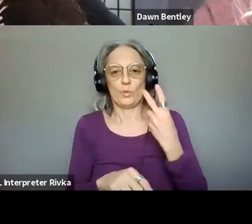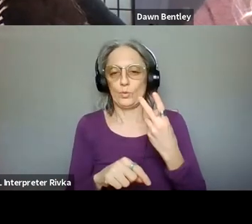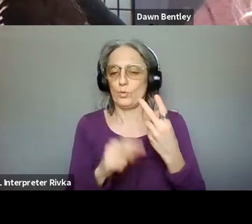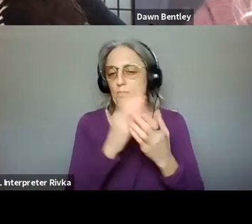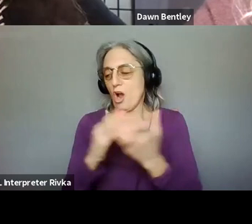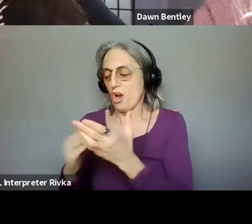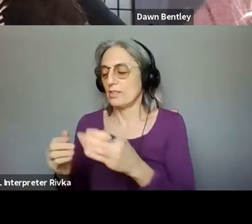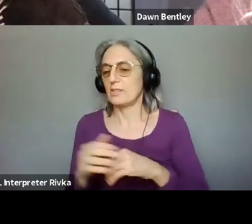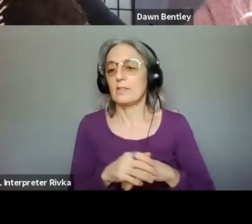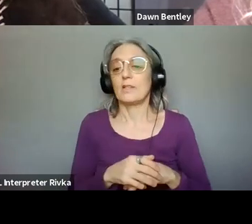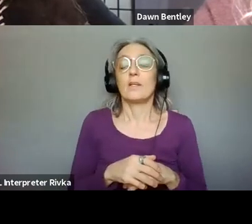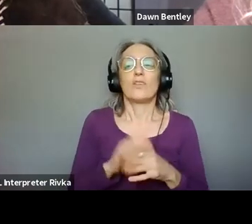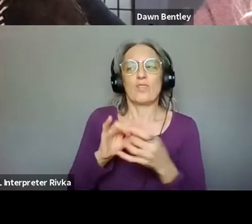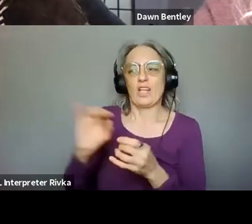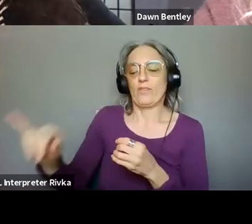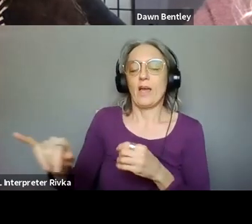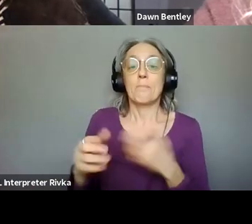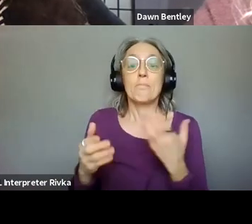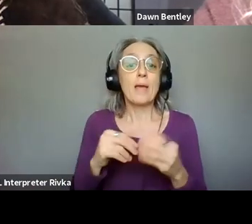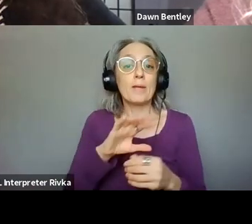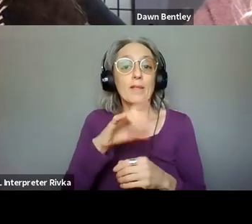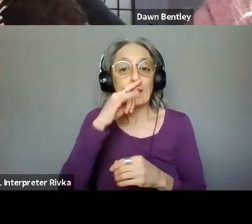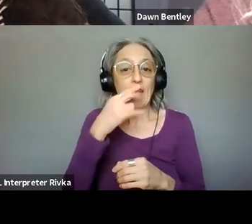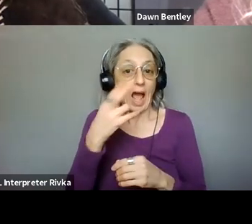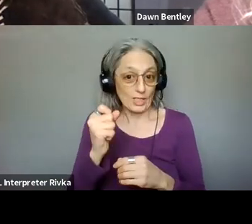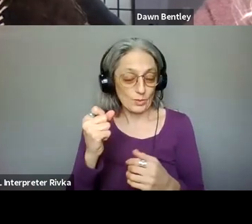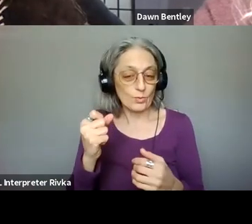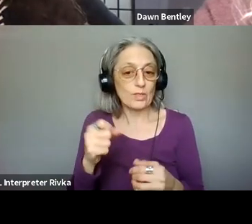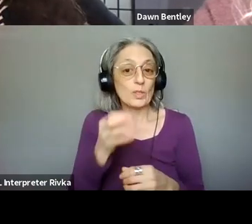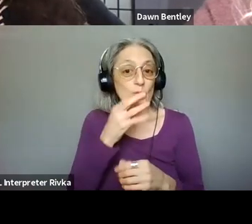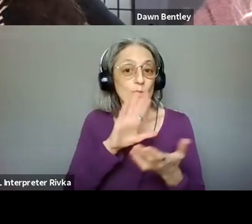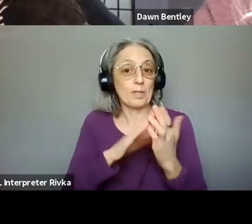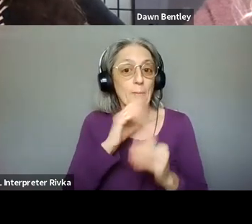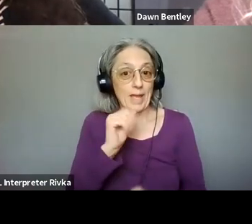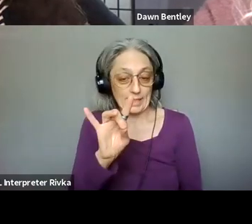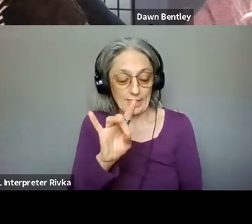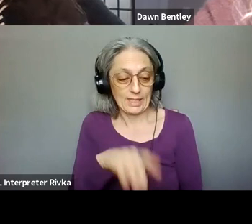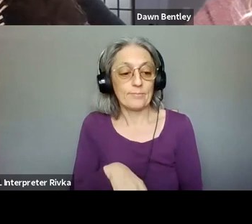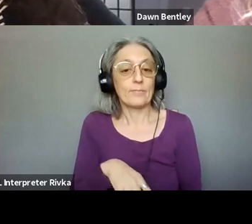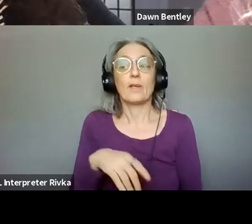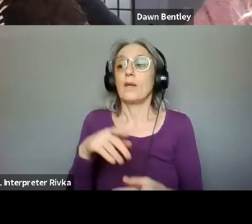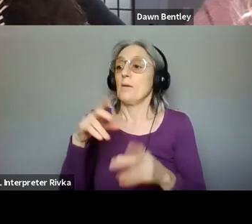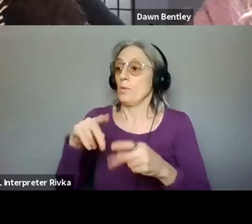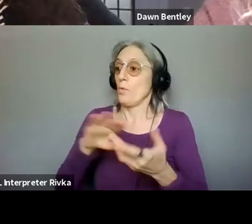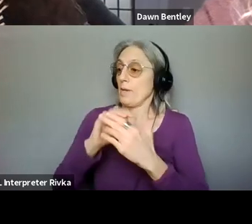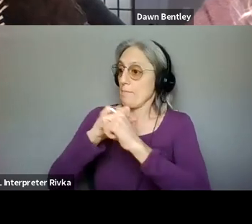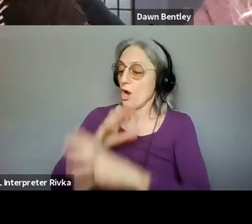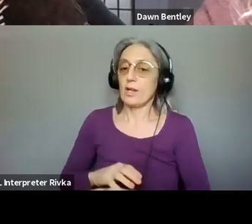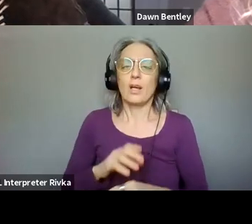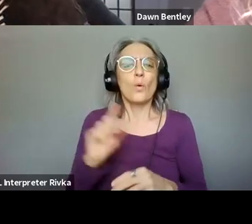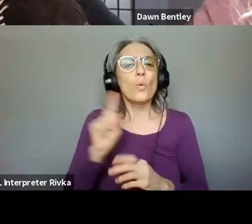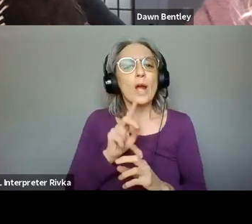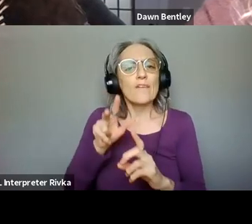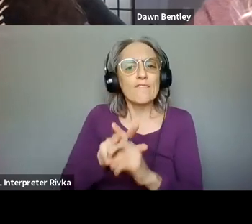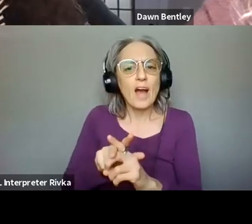is turning 18 and someone wants to file for guardianship, do they file in the court where they live or where a divorce